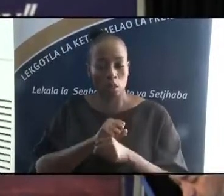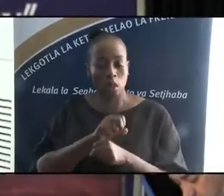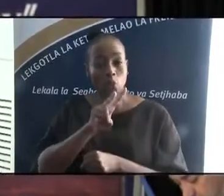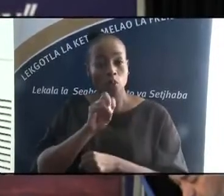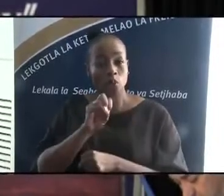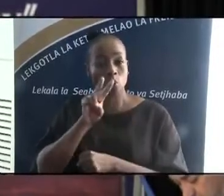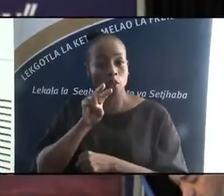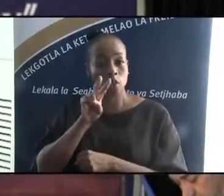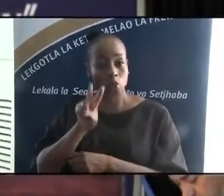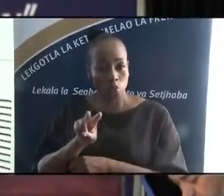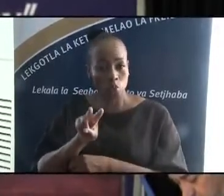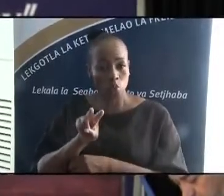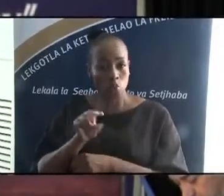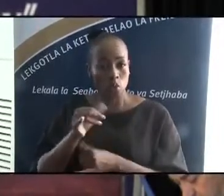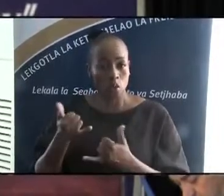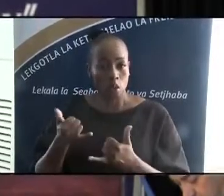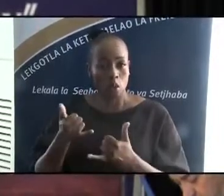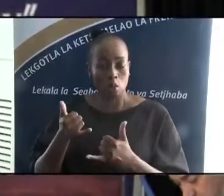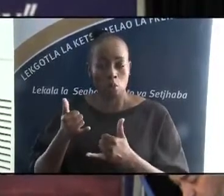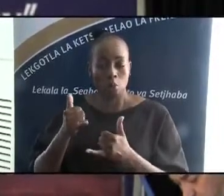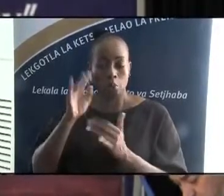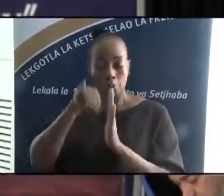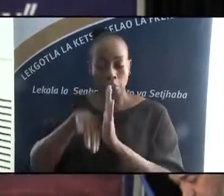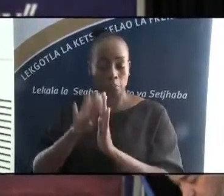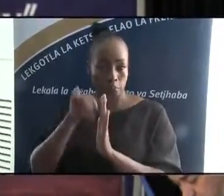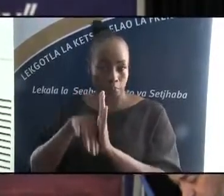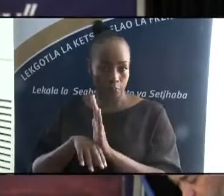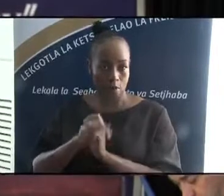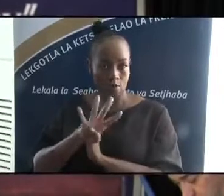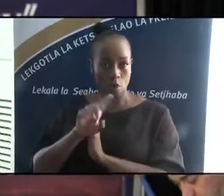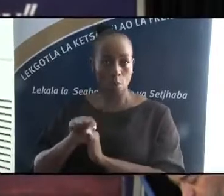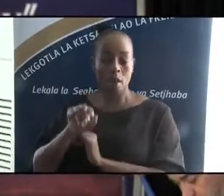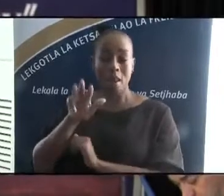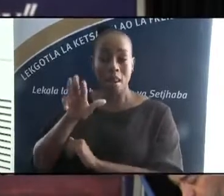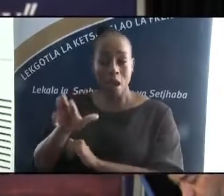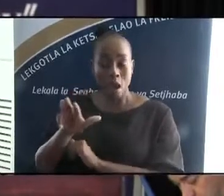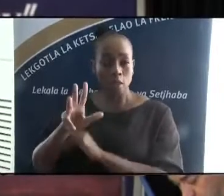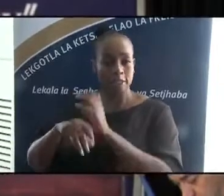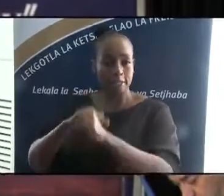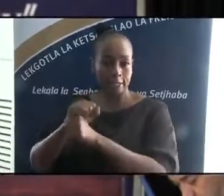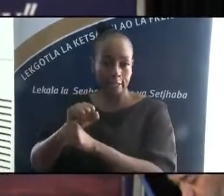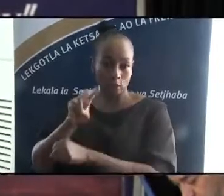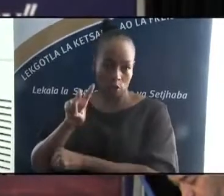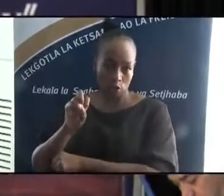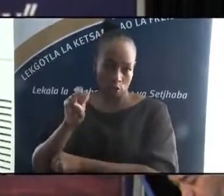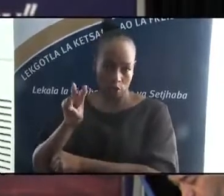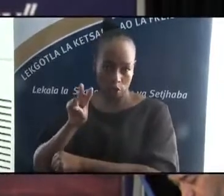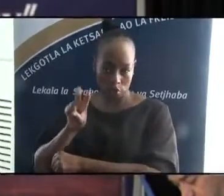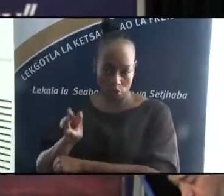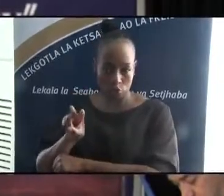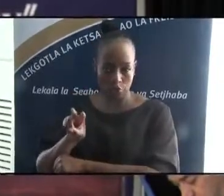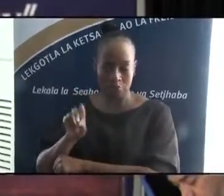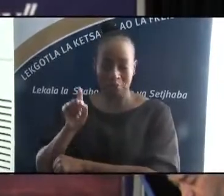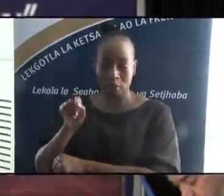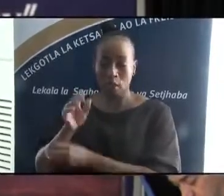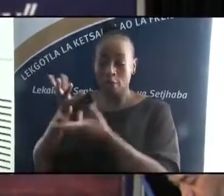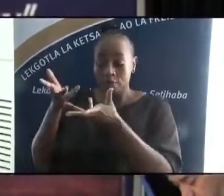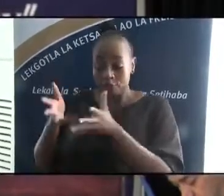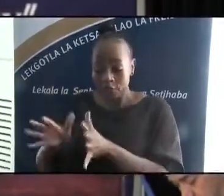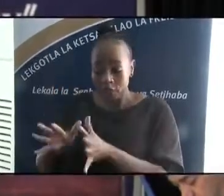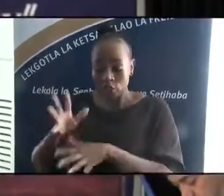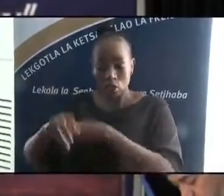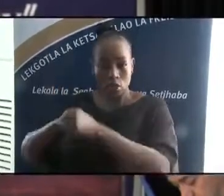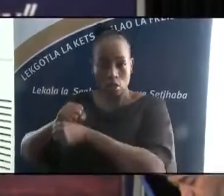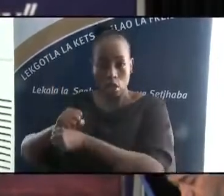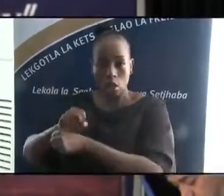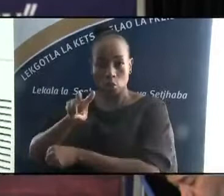an expected average inflation rate of 4.9% for 2022. After the inflation rate in